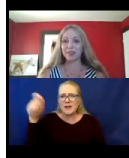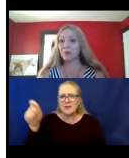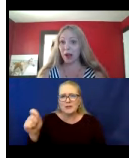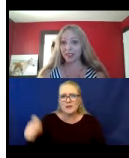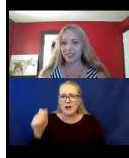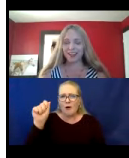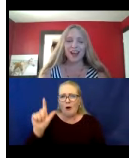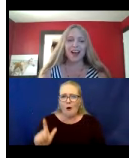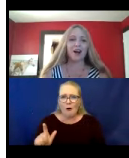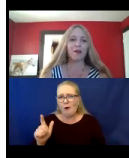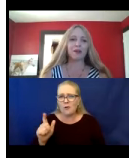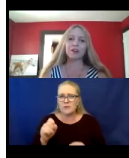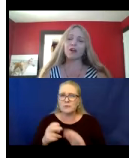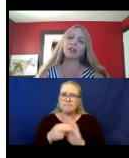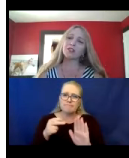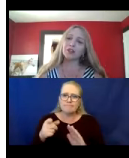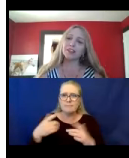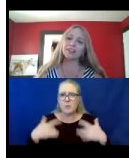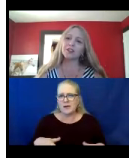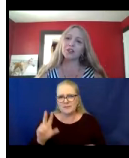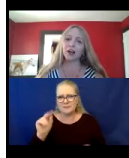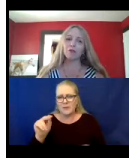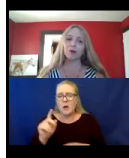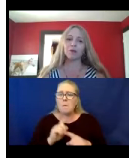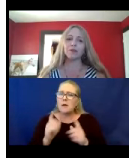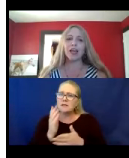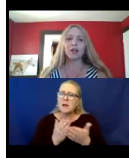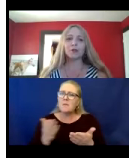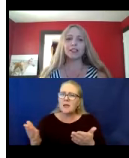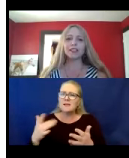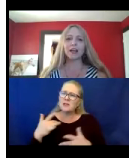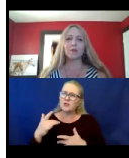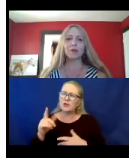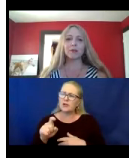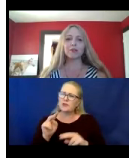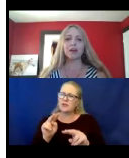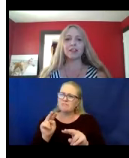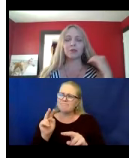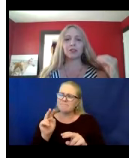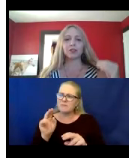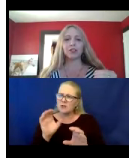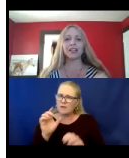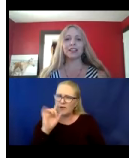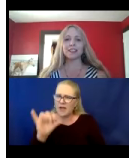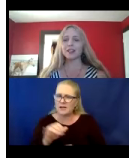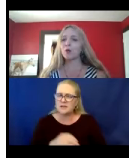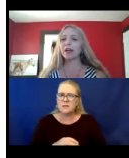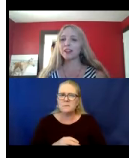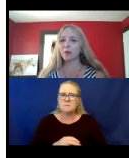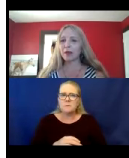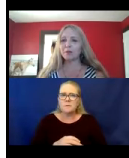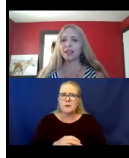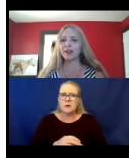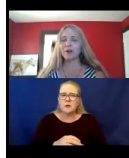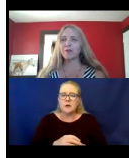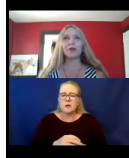considered depressed, but there are concerning things to look out for. And really a big factor when you're looking at this, I know when I